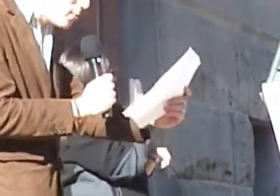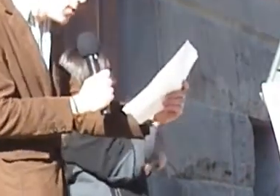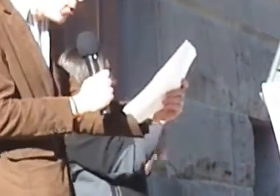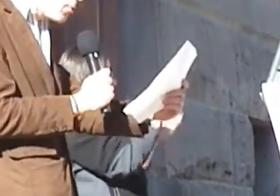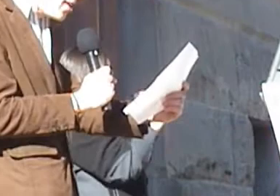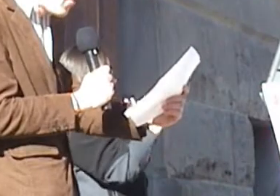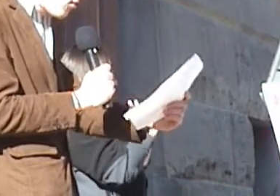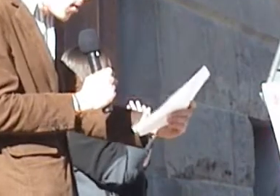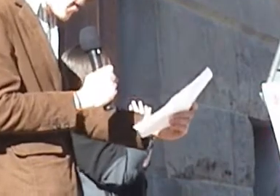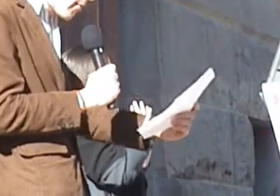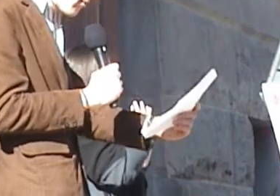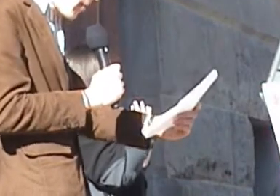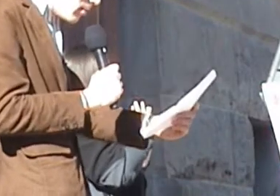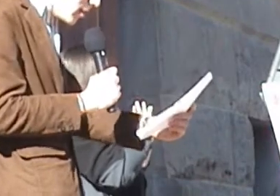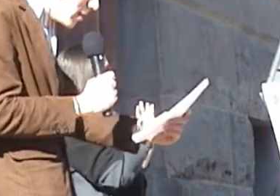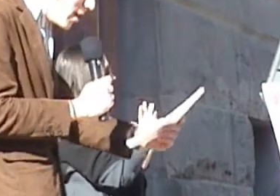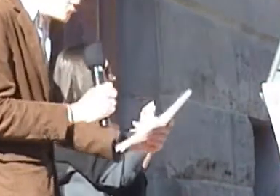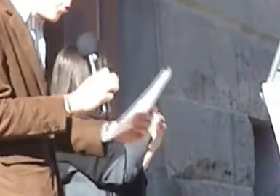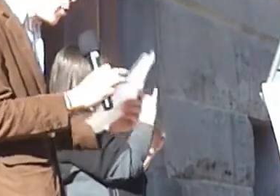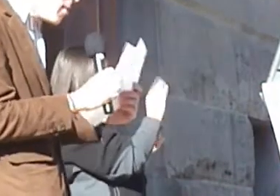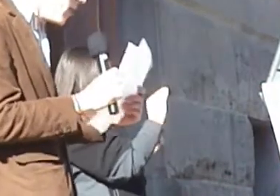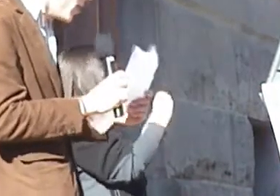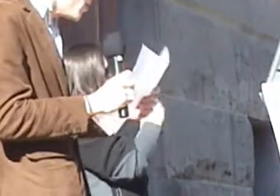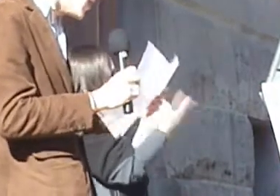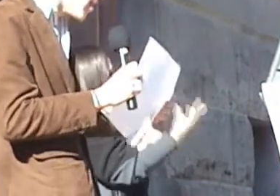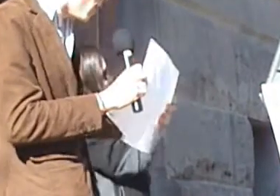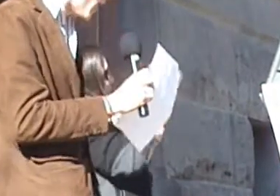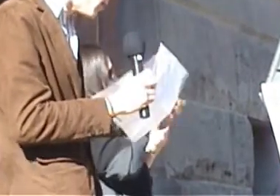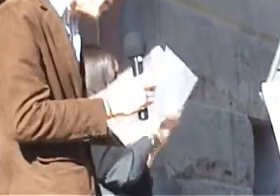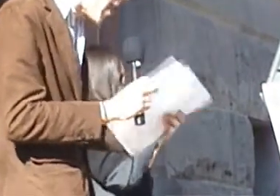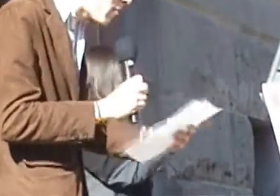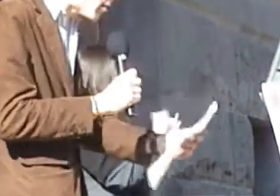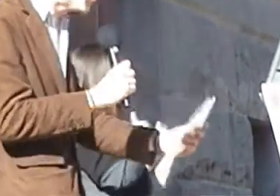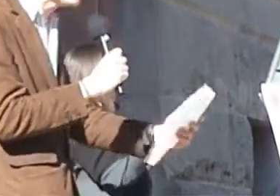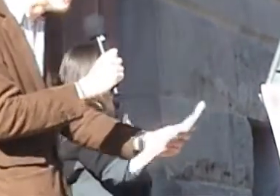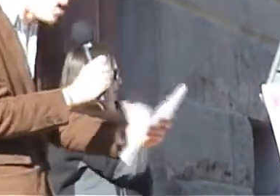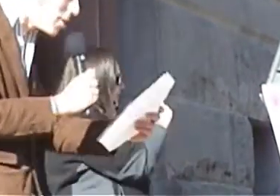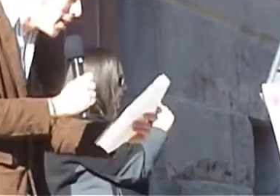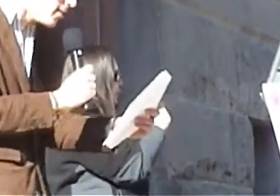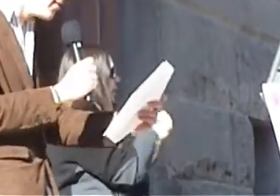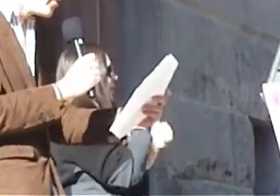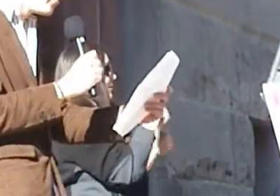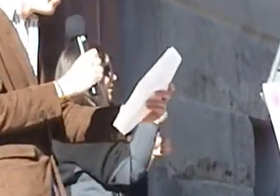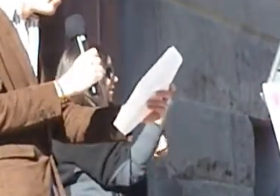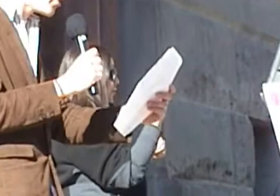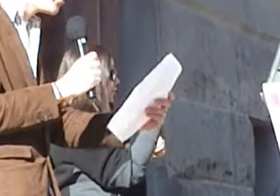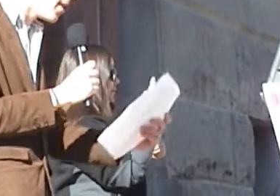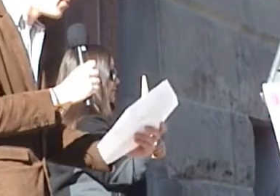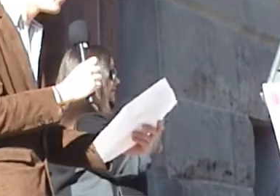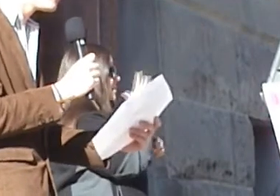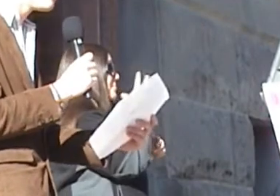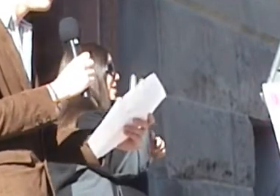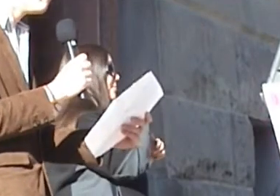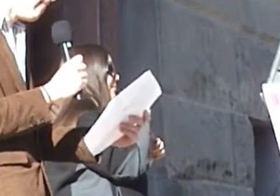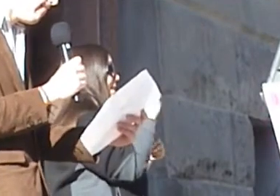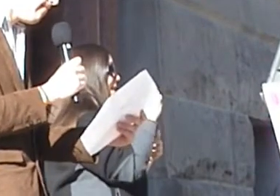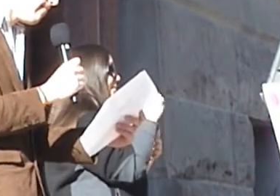This meant that Kim was going to be even more a part of our family, that we were going to be living together, that I was going to have another stepmom, and that,